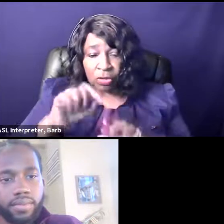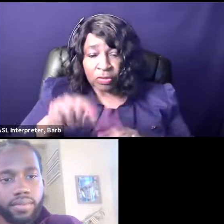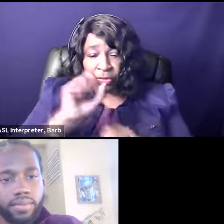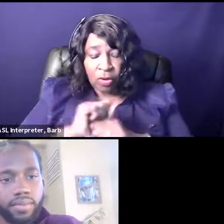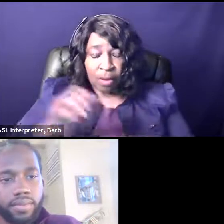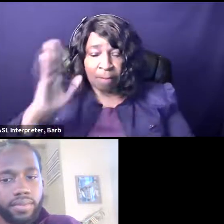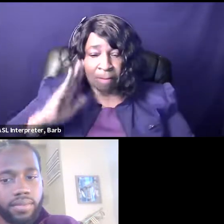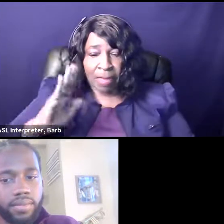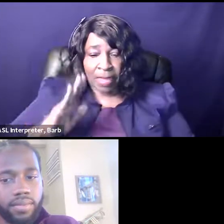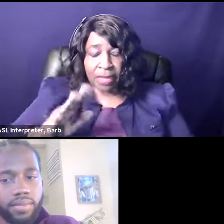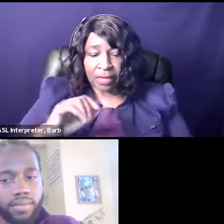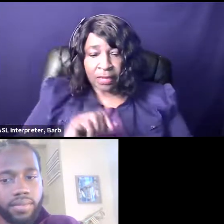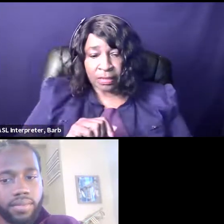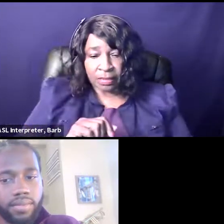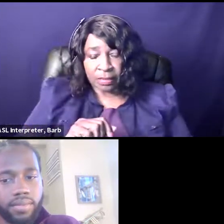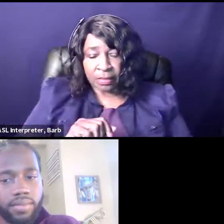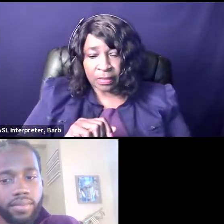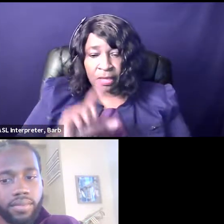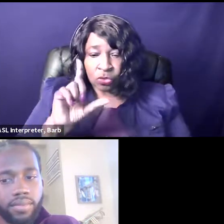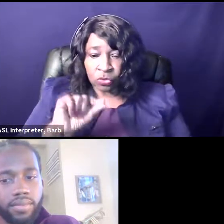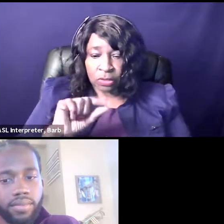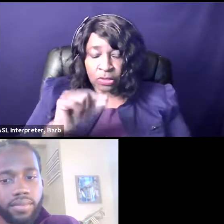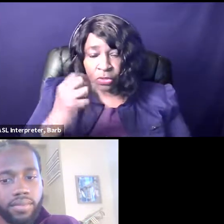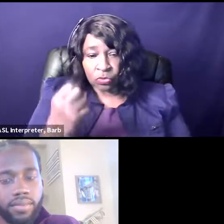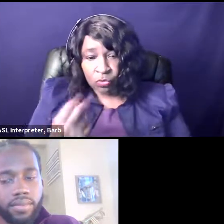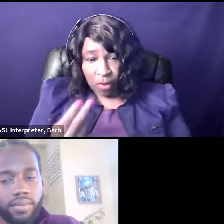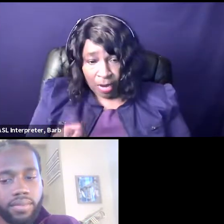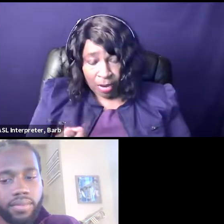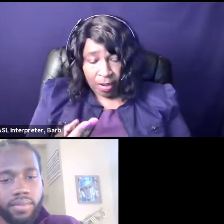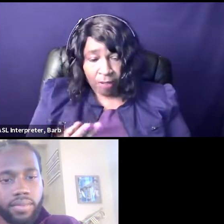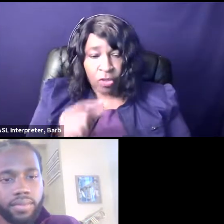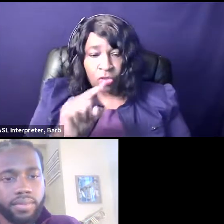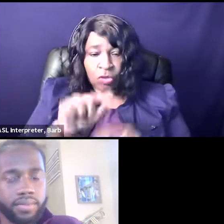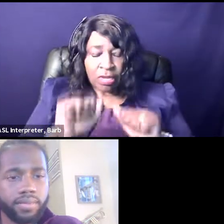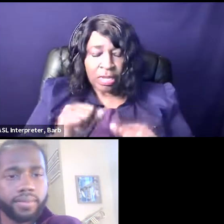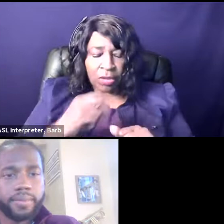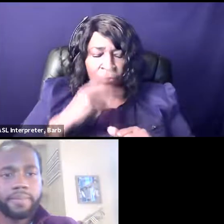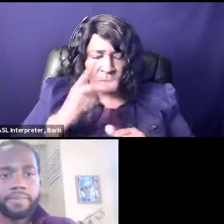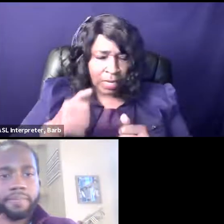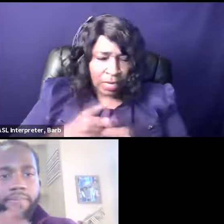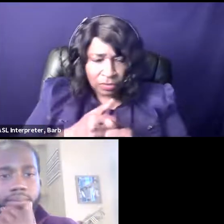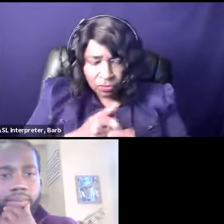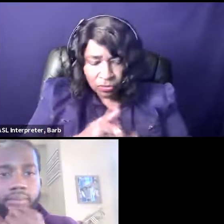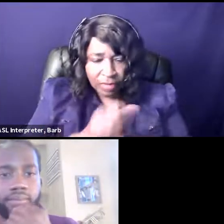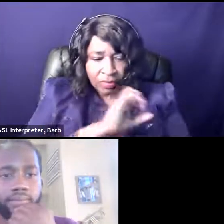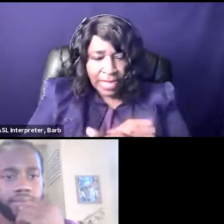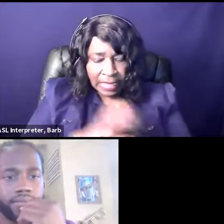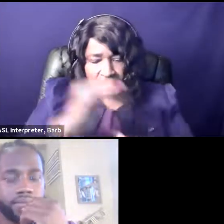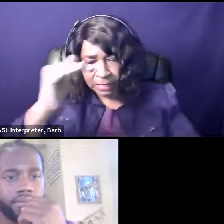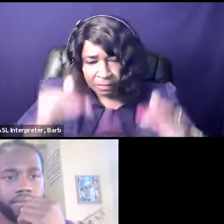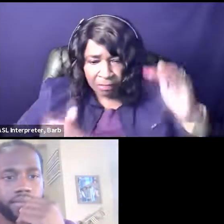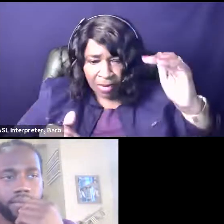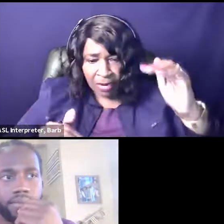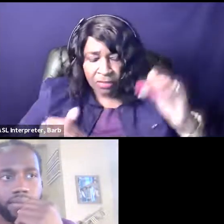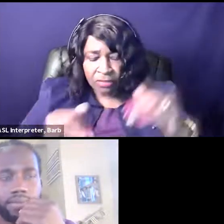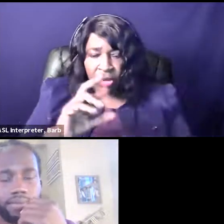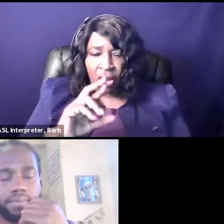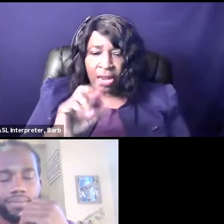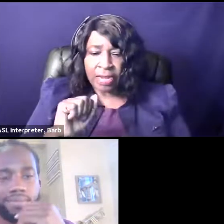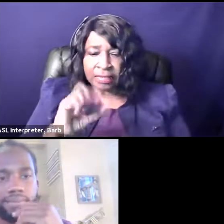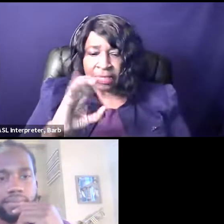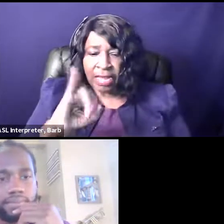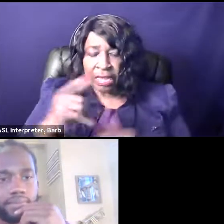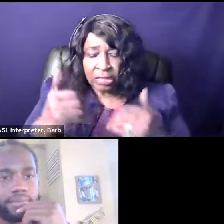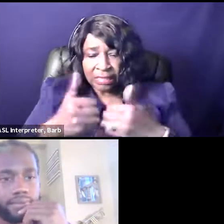in like 2012, you could really track, the energy disparities to racial segregation, right?